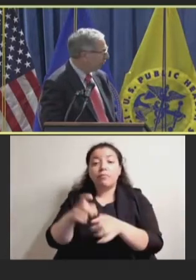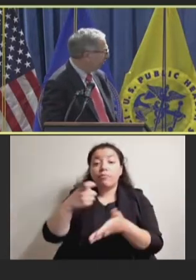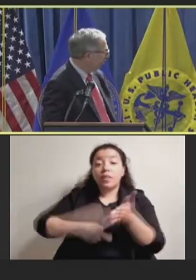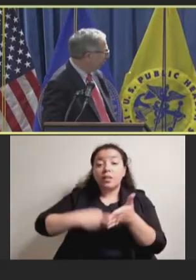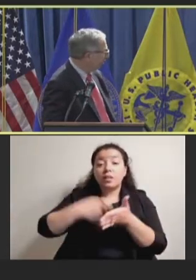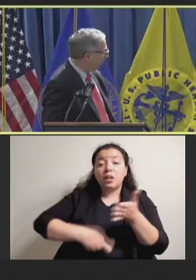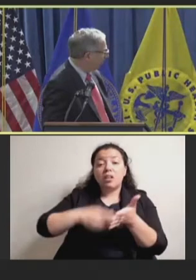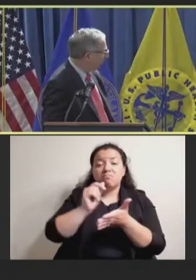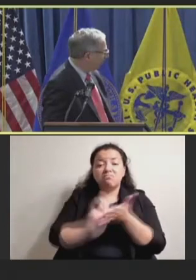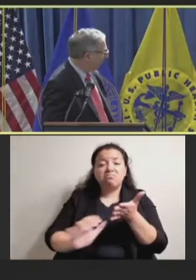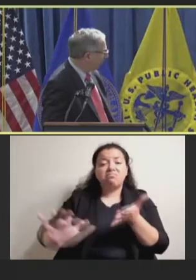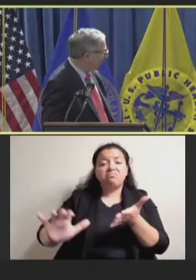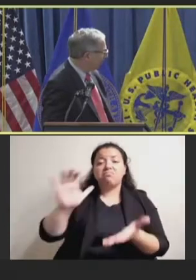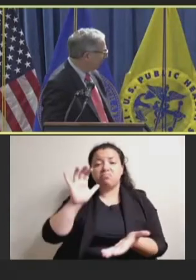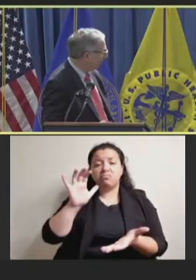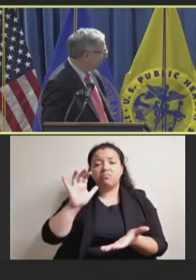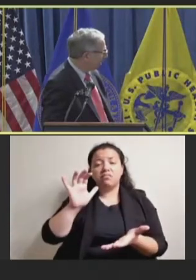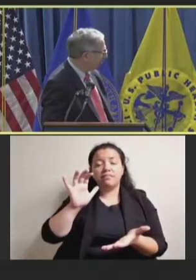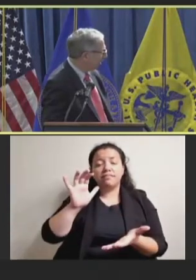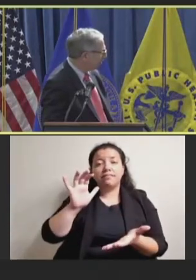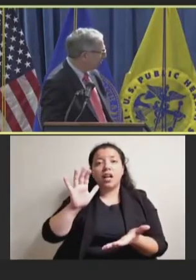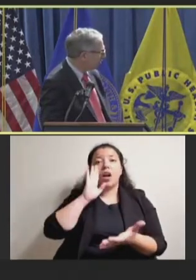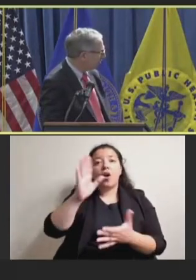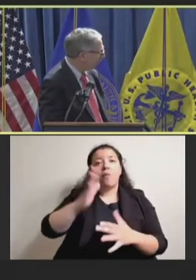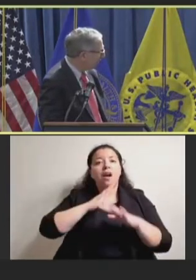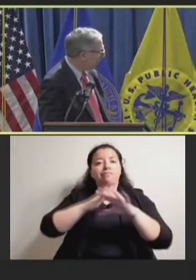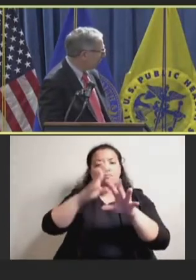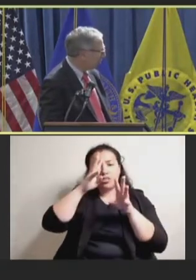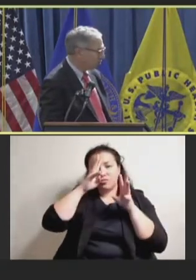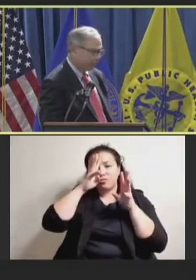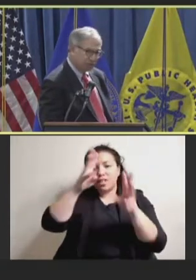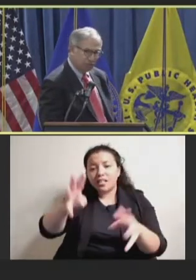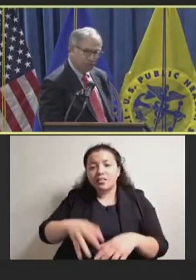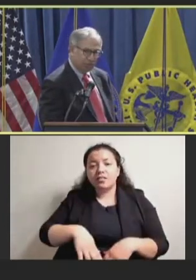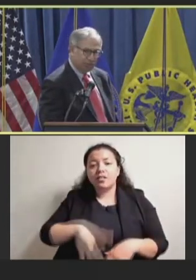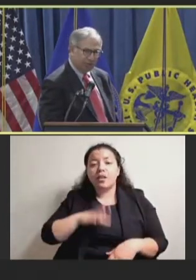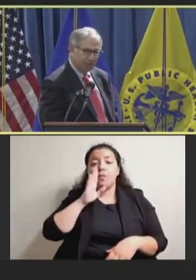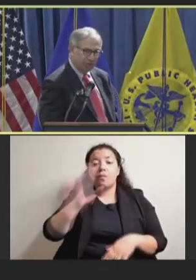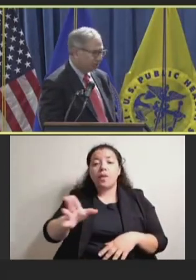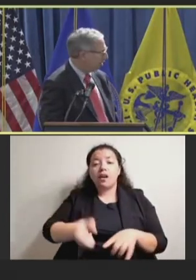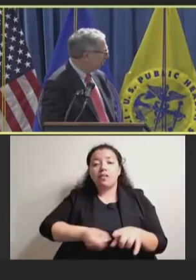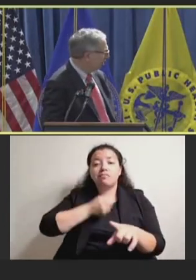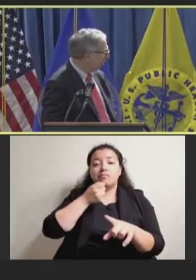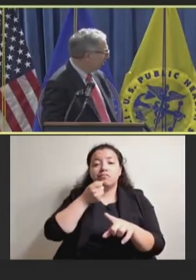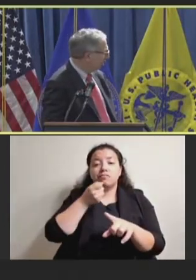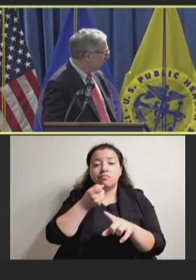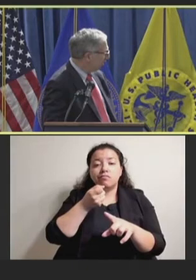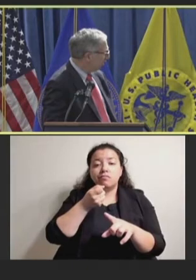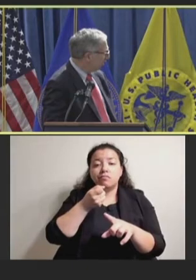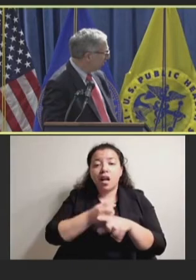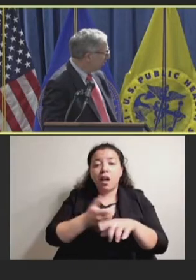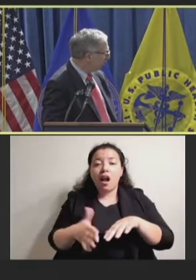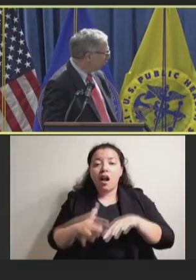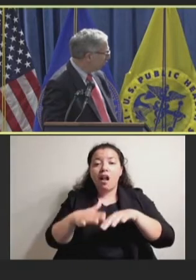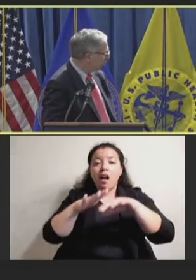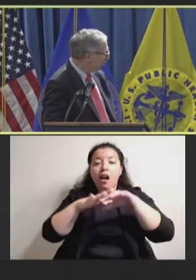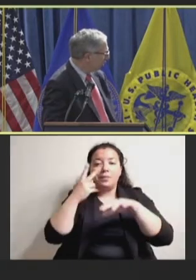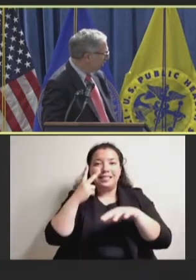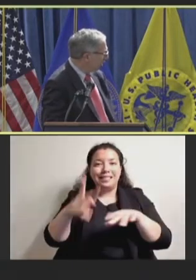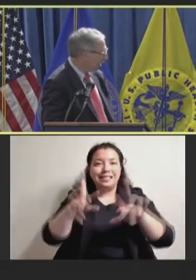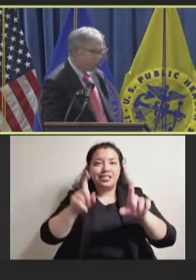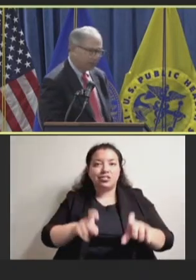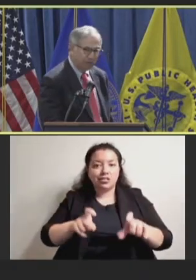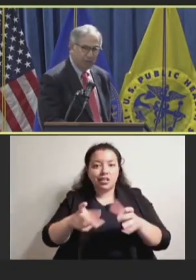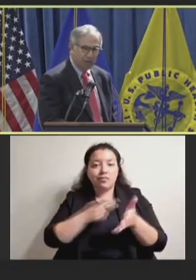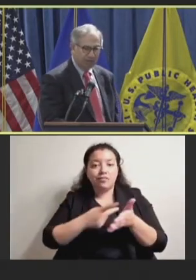to fail. There's lack of access to effective medical interventions to people that may need it. It undermines trust,